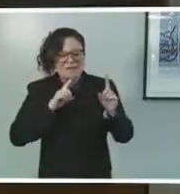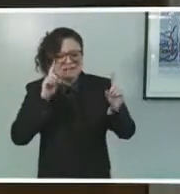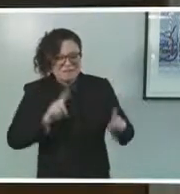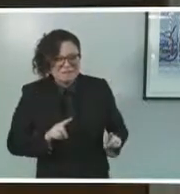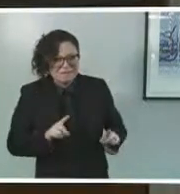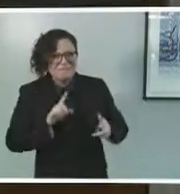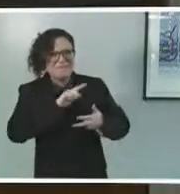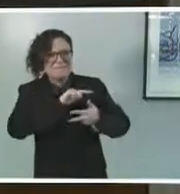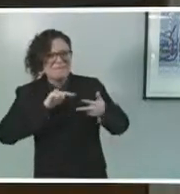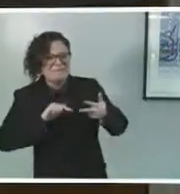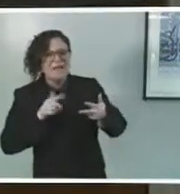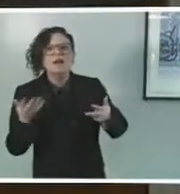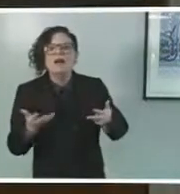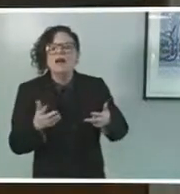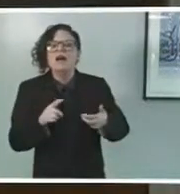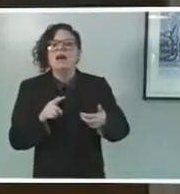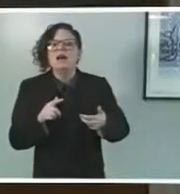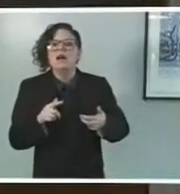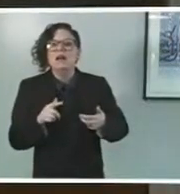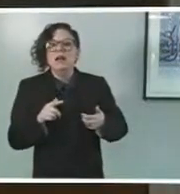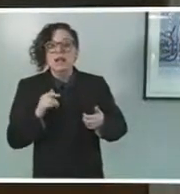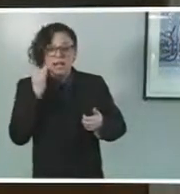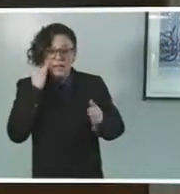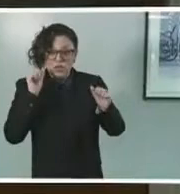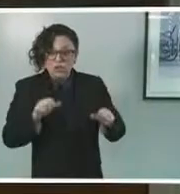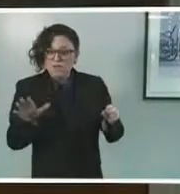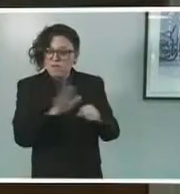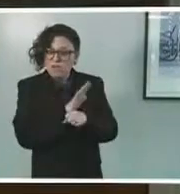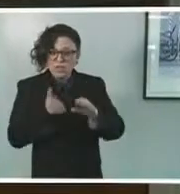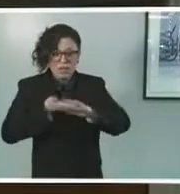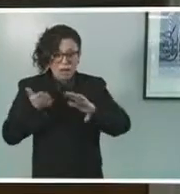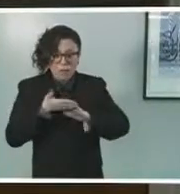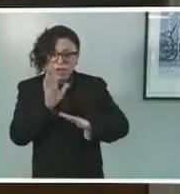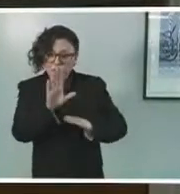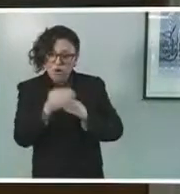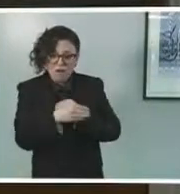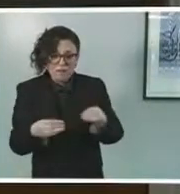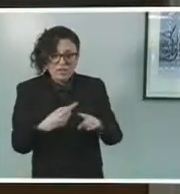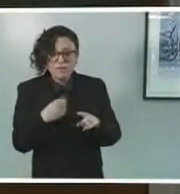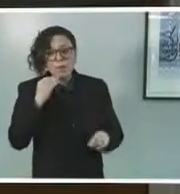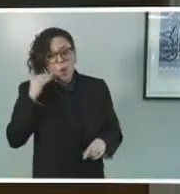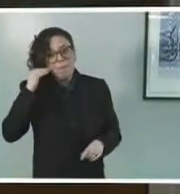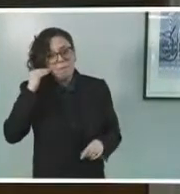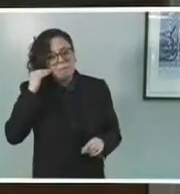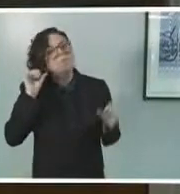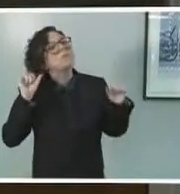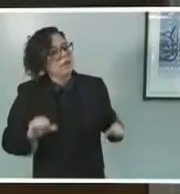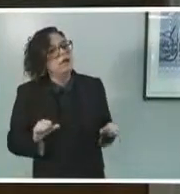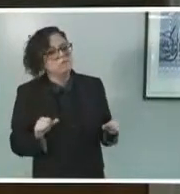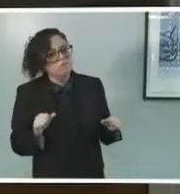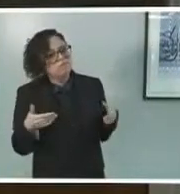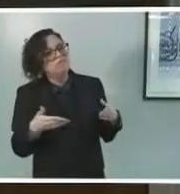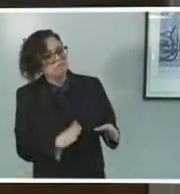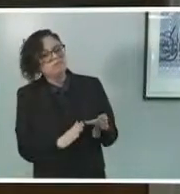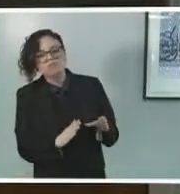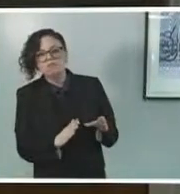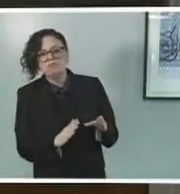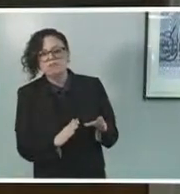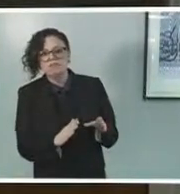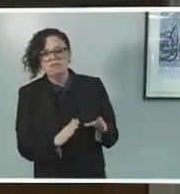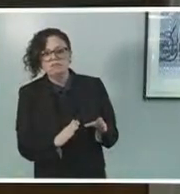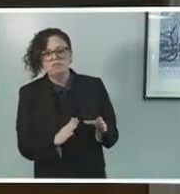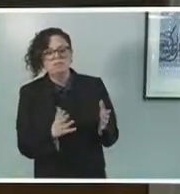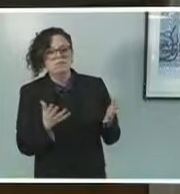to that, Jeff, is 1, if you can entirely operate your office from home, you're going to be allowed to do so, irrespective of